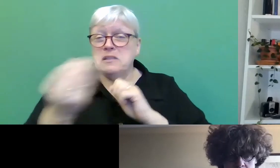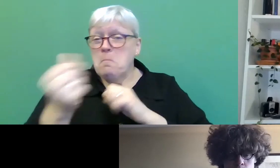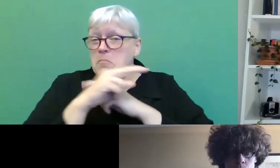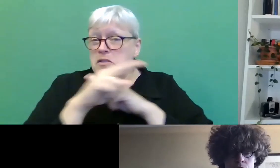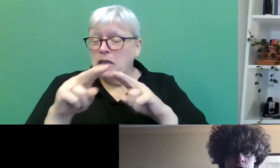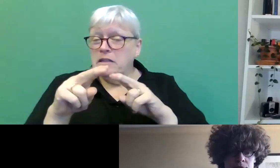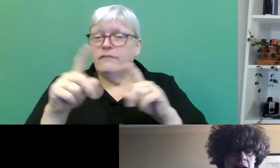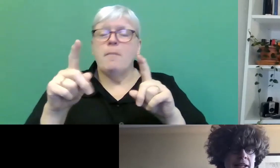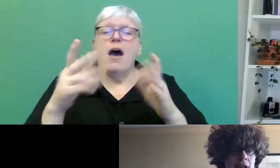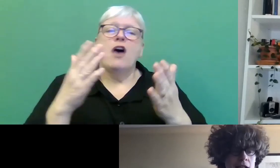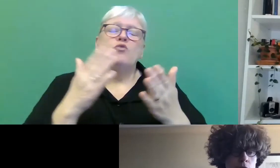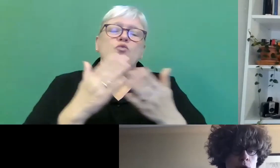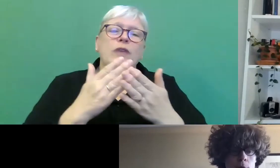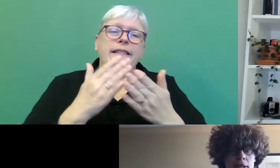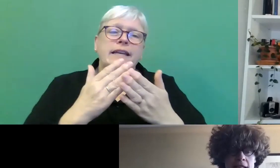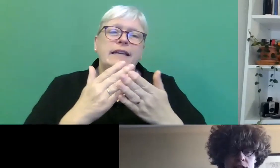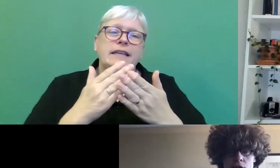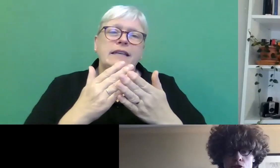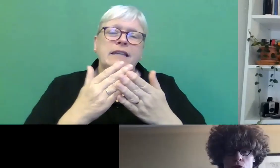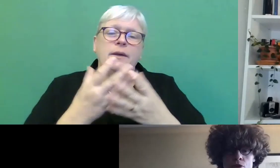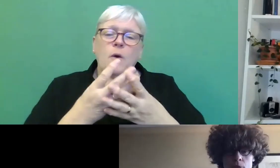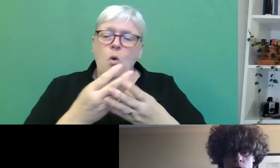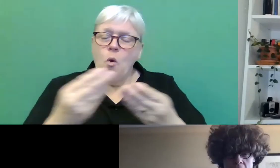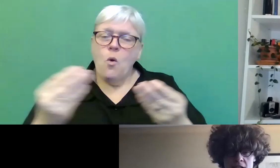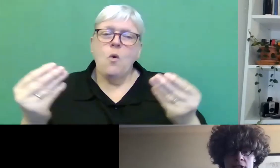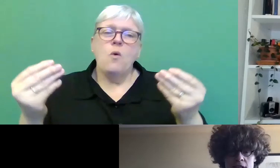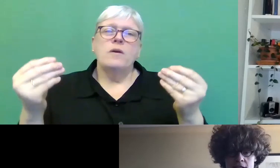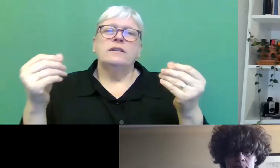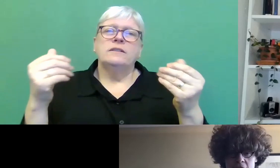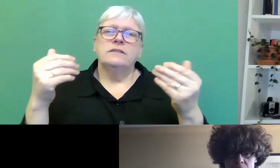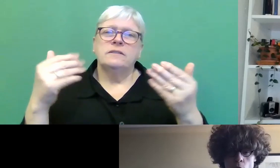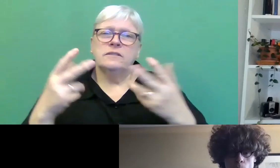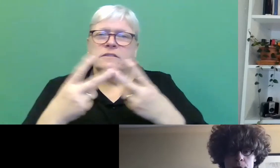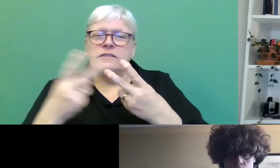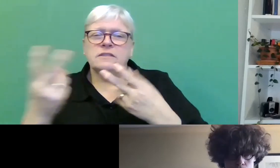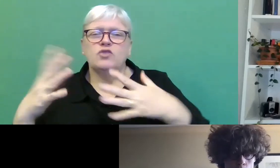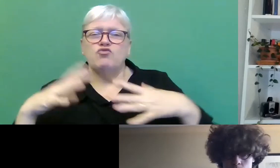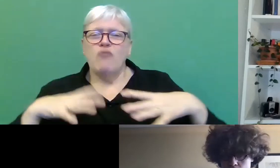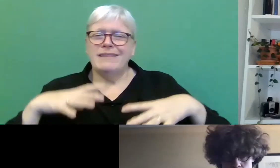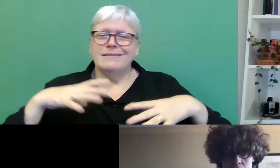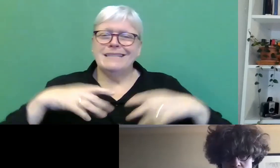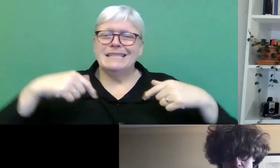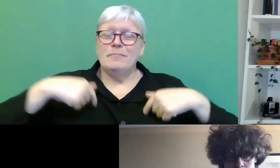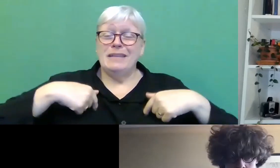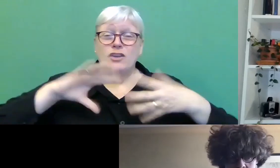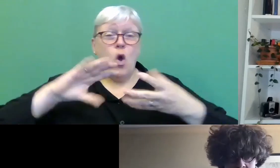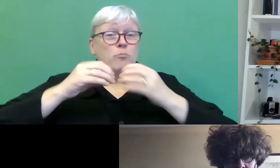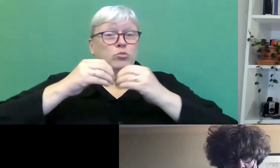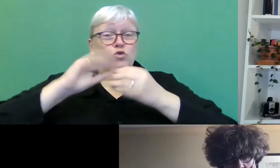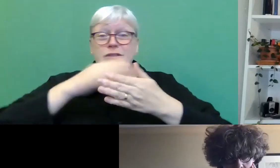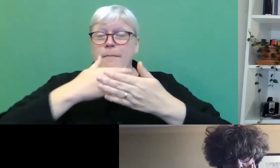And it would dilute or appease or attune some of the restlessness in me of not producing poems for the first time in